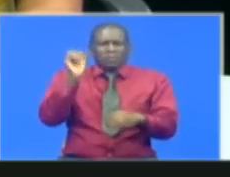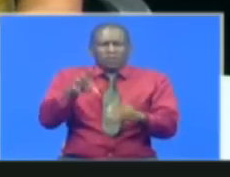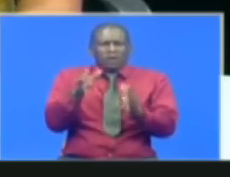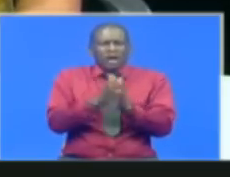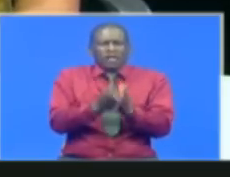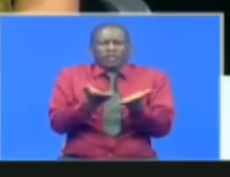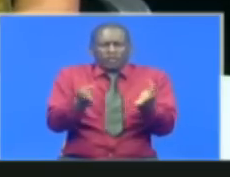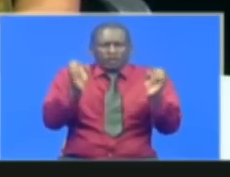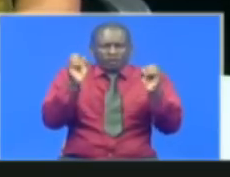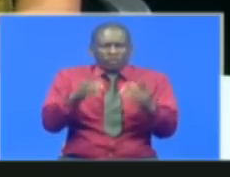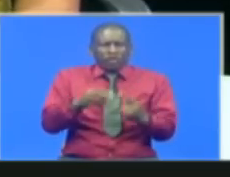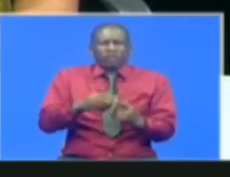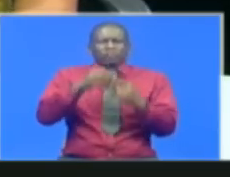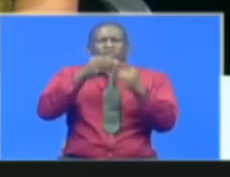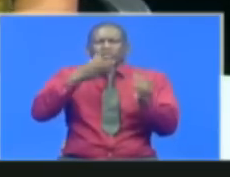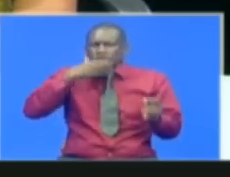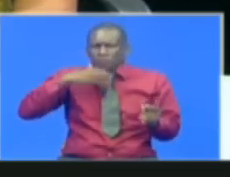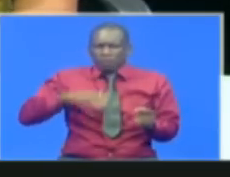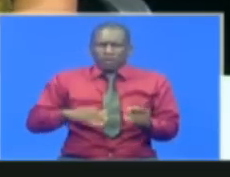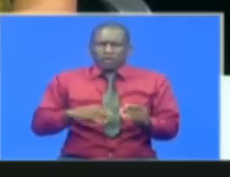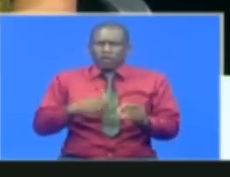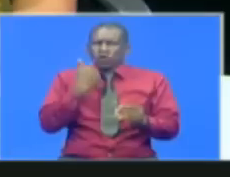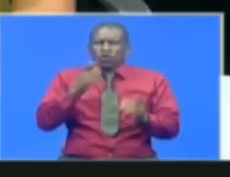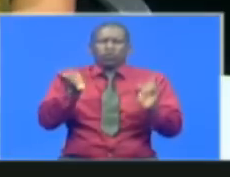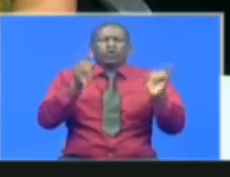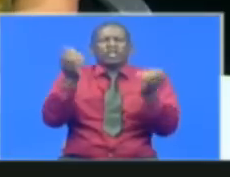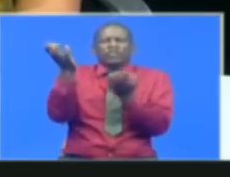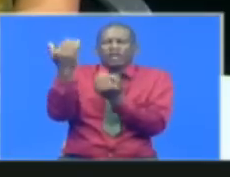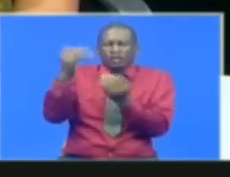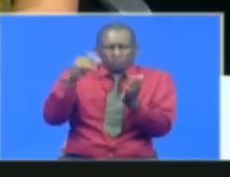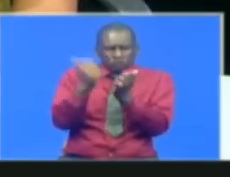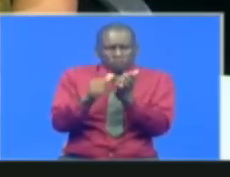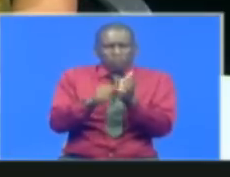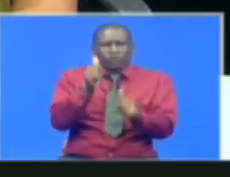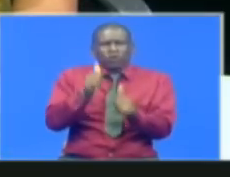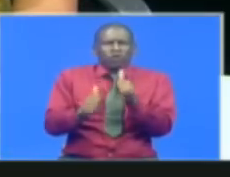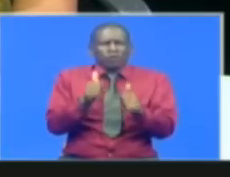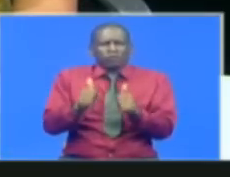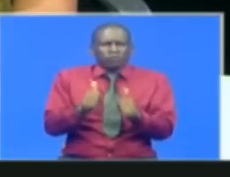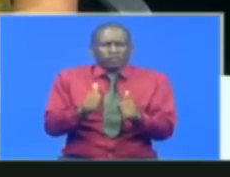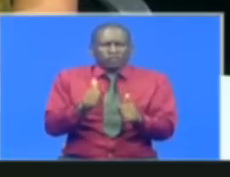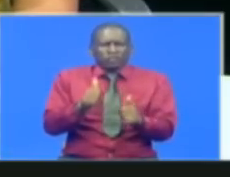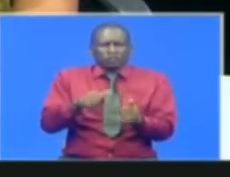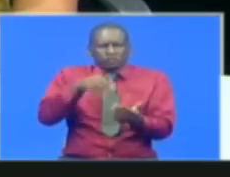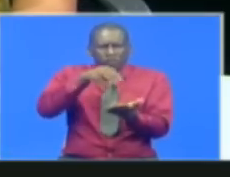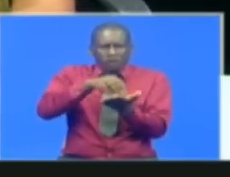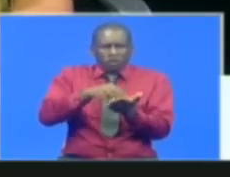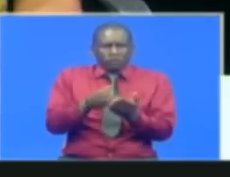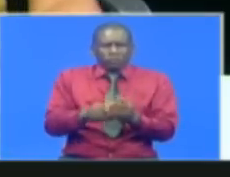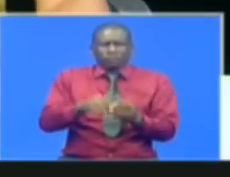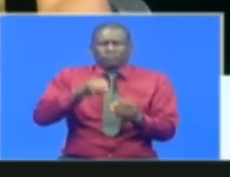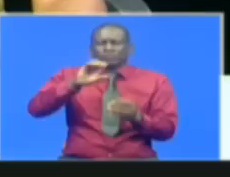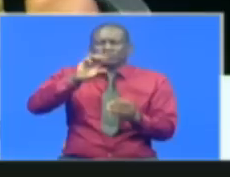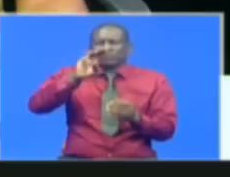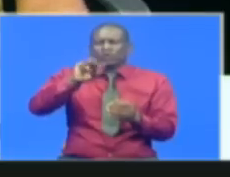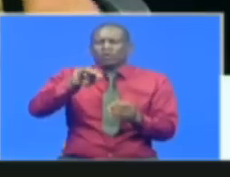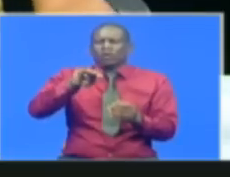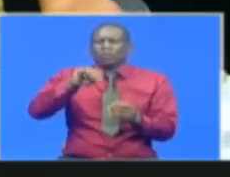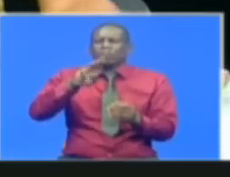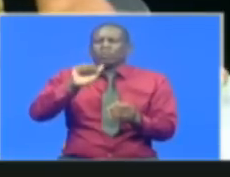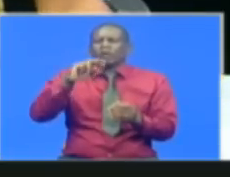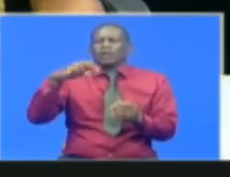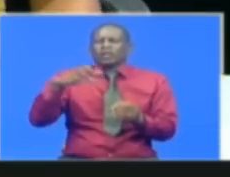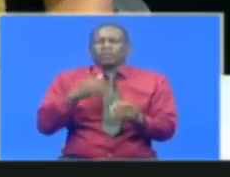unavailable, especially to parents who didn't anticipate the problem, which is, of course, usually the case. But as Charity Mwangi reports on this week's My